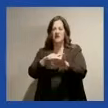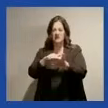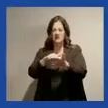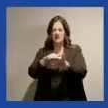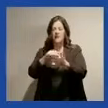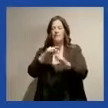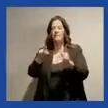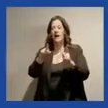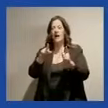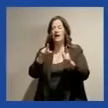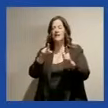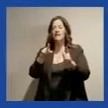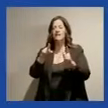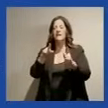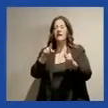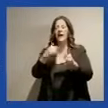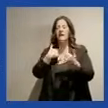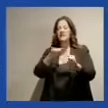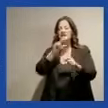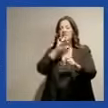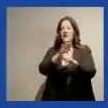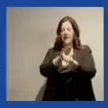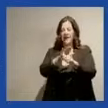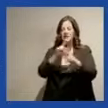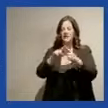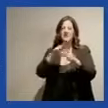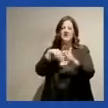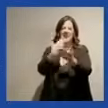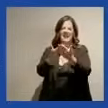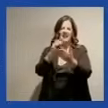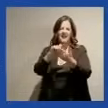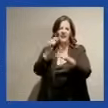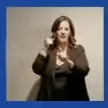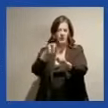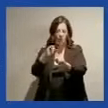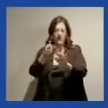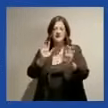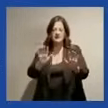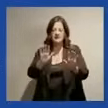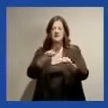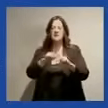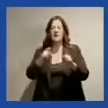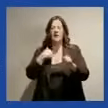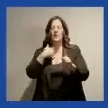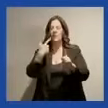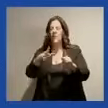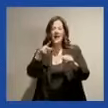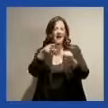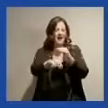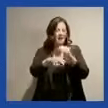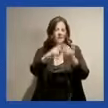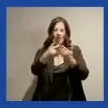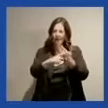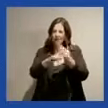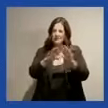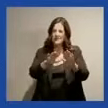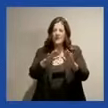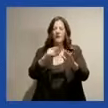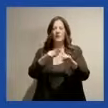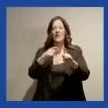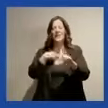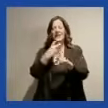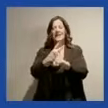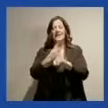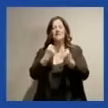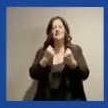of my sell-by date as governor. I'm still committed to getting there. But right now we feel like we, again, don't want to cut programs, just want to hold the line, but we